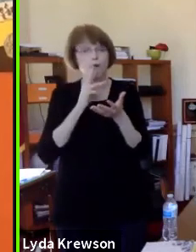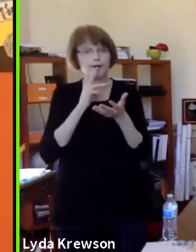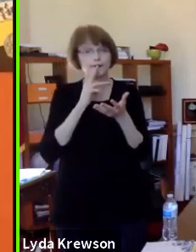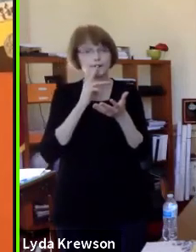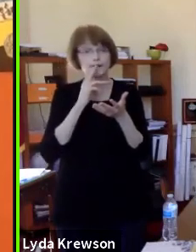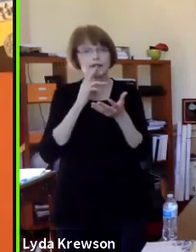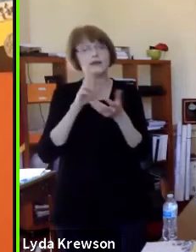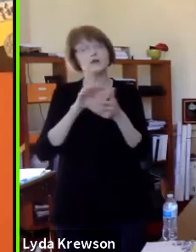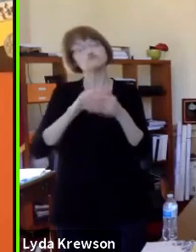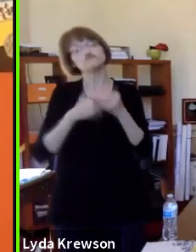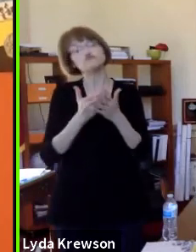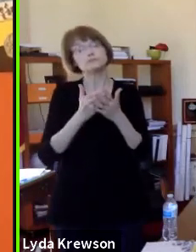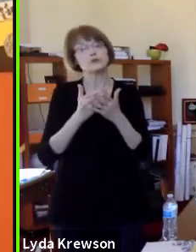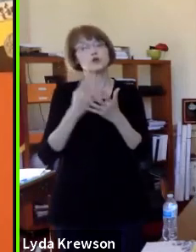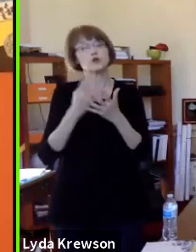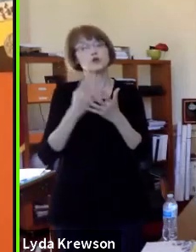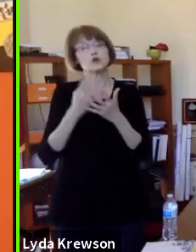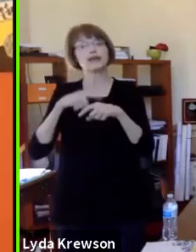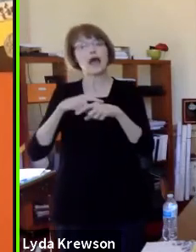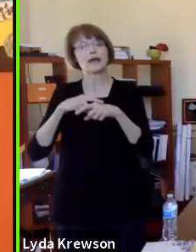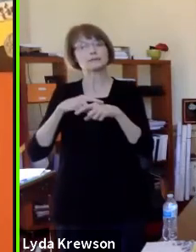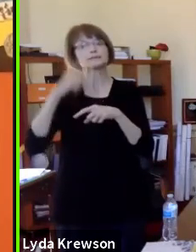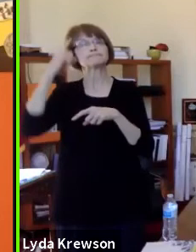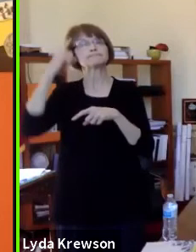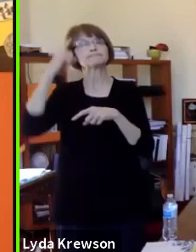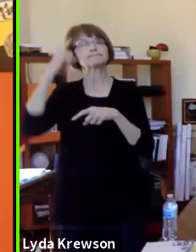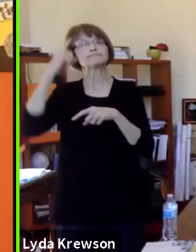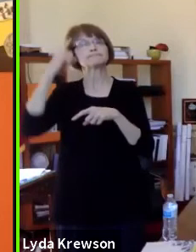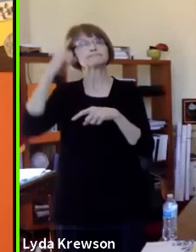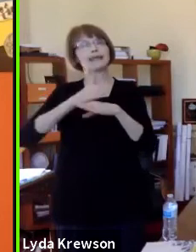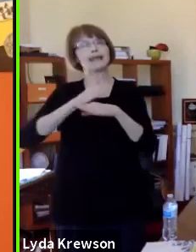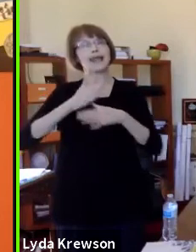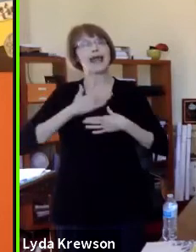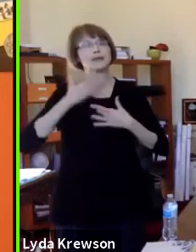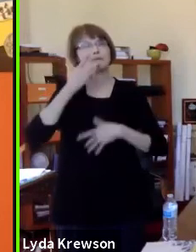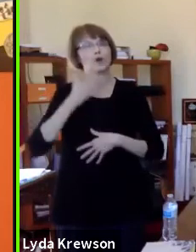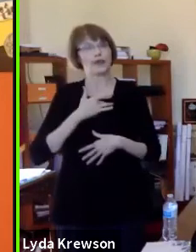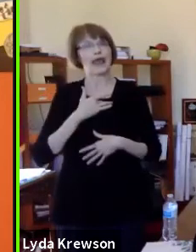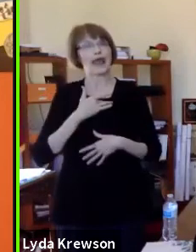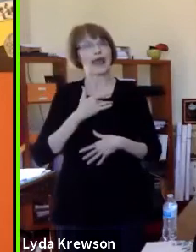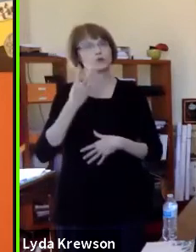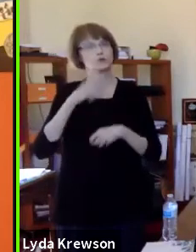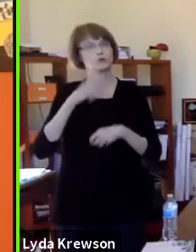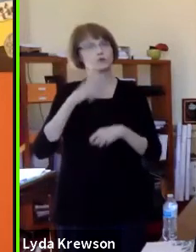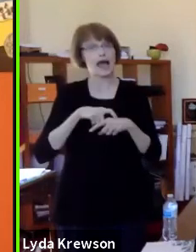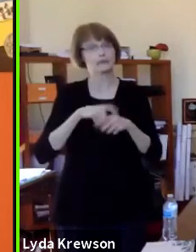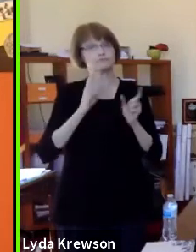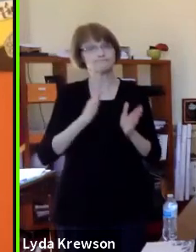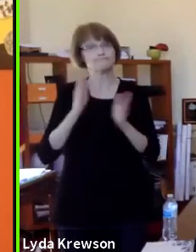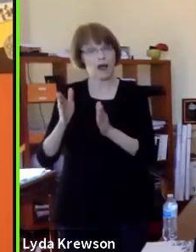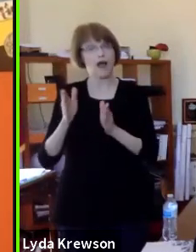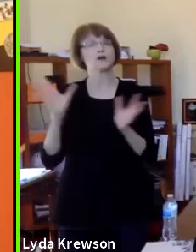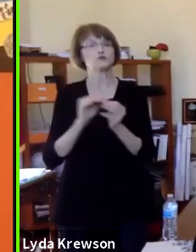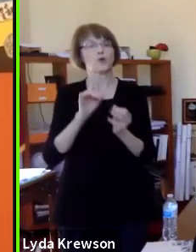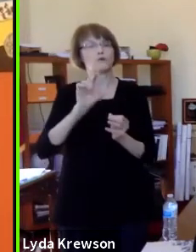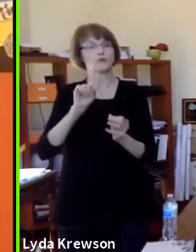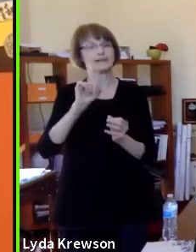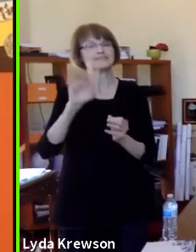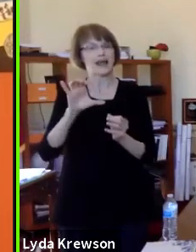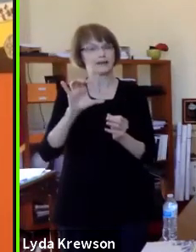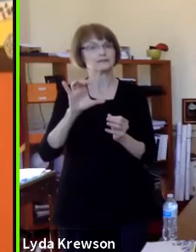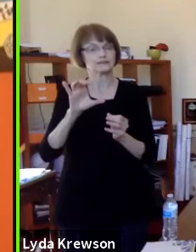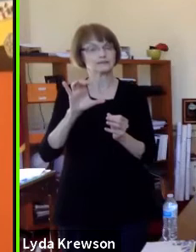happy birthday to yourself 2 times. And that'll be about 20 seconds. So give that a try if you haven't already. All